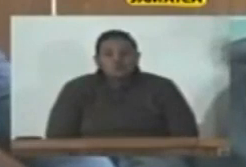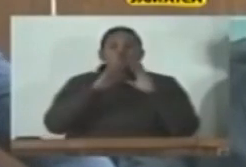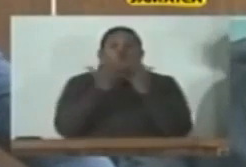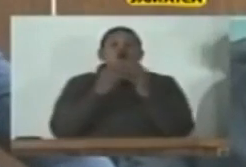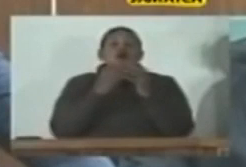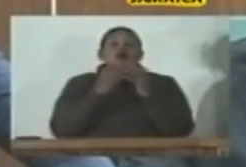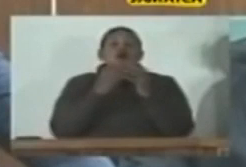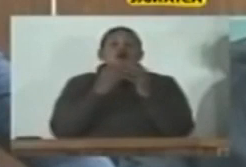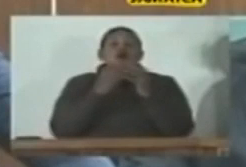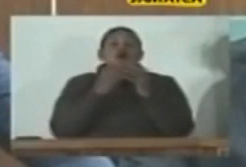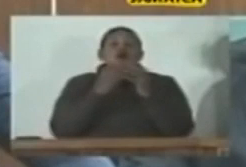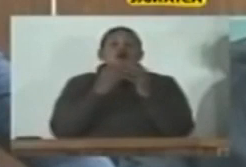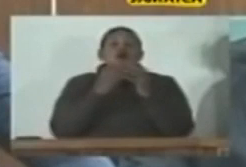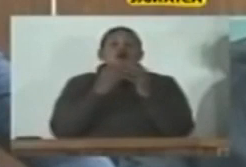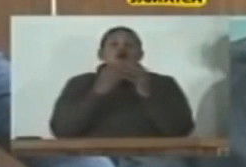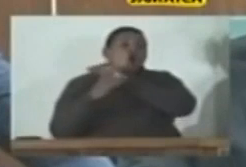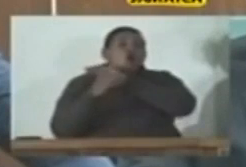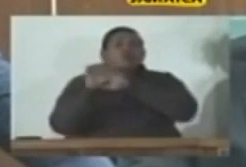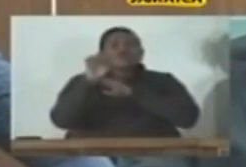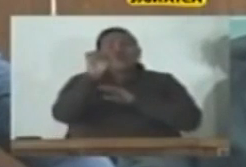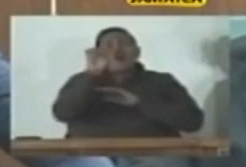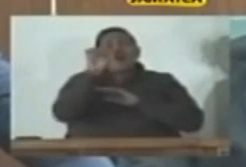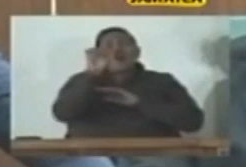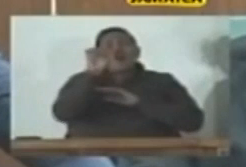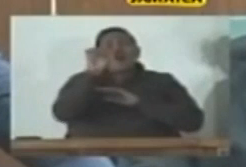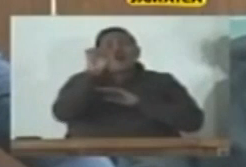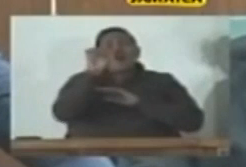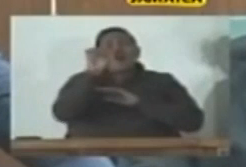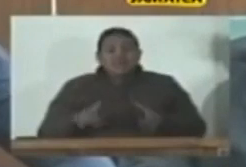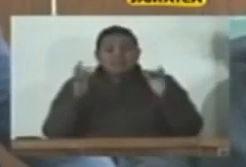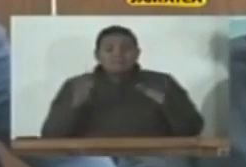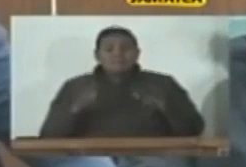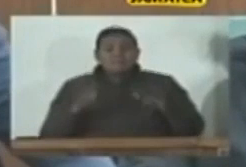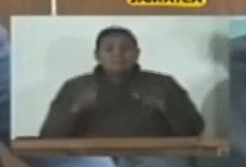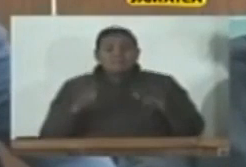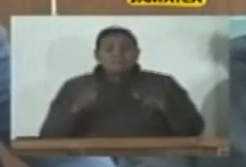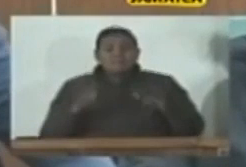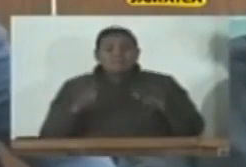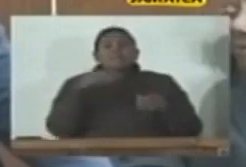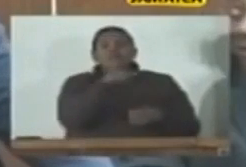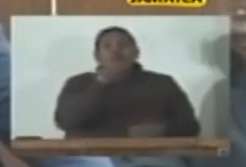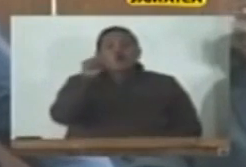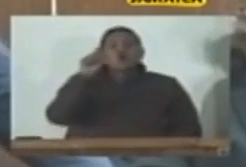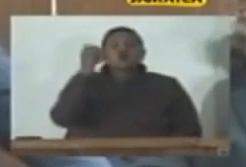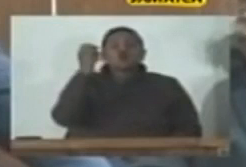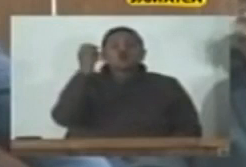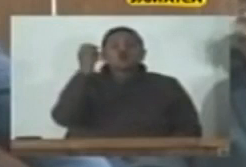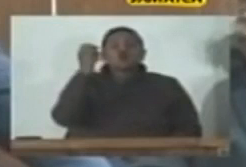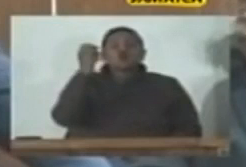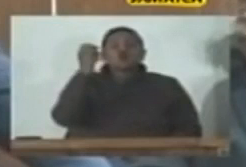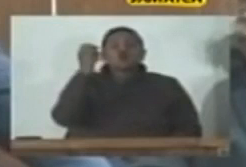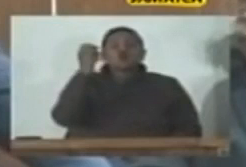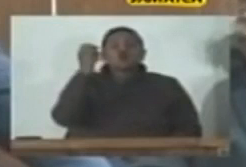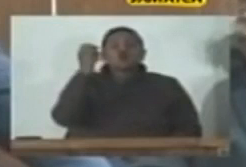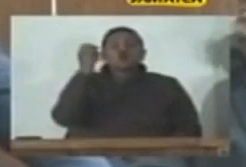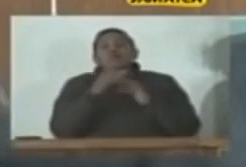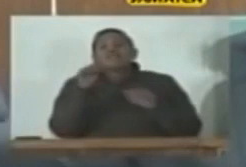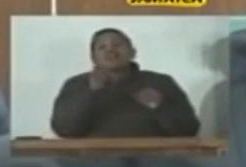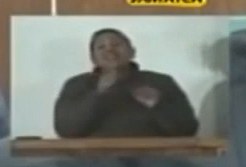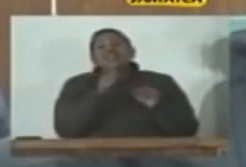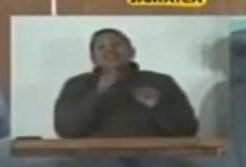paying $112 Jamaican per litre for gas. Now that the world market price for oil is $60 per